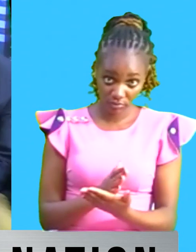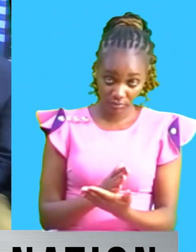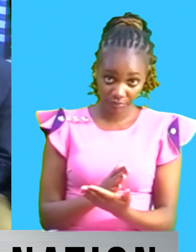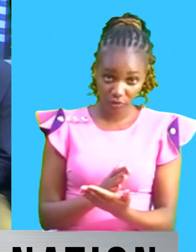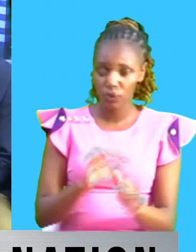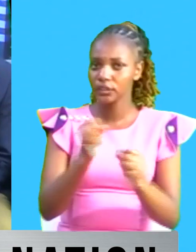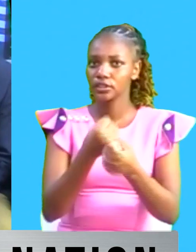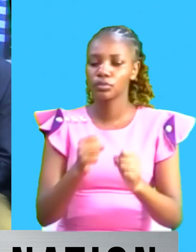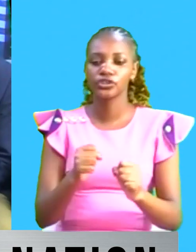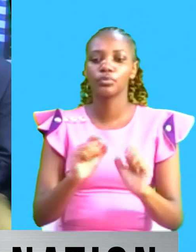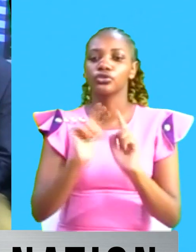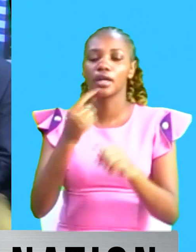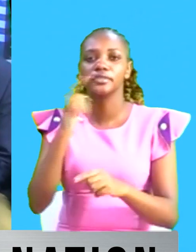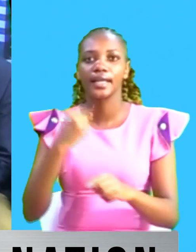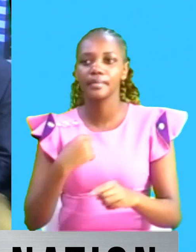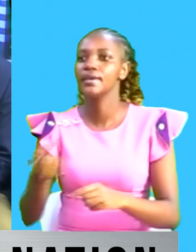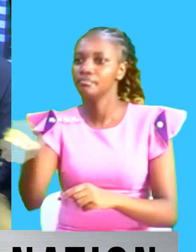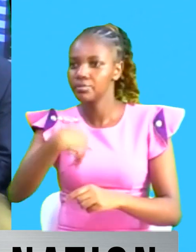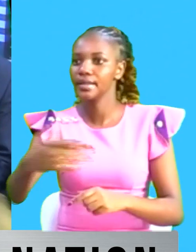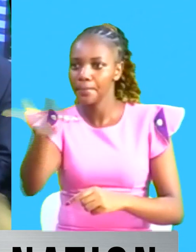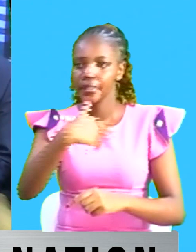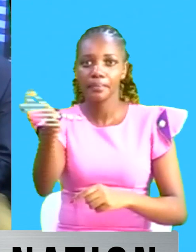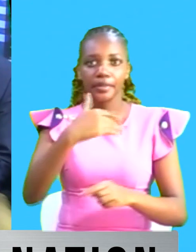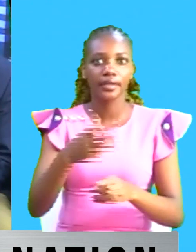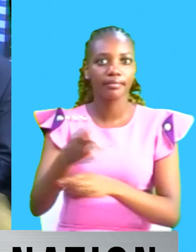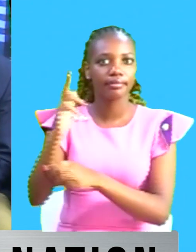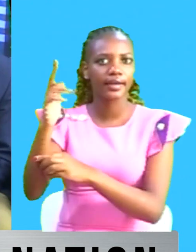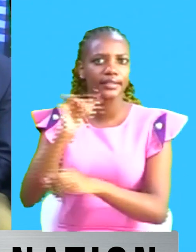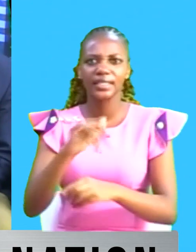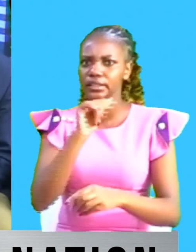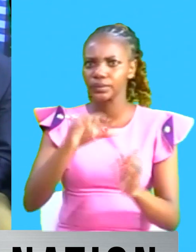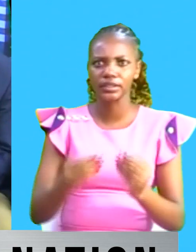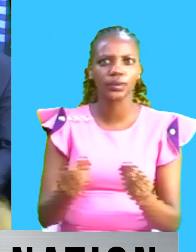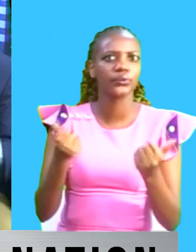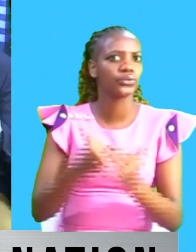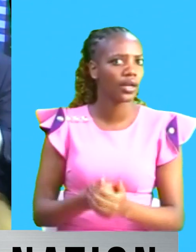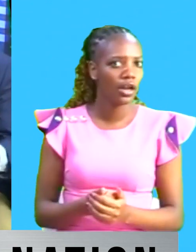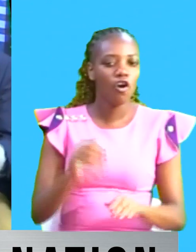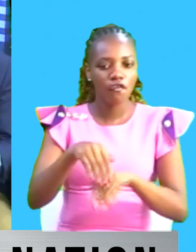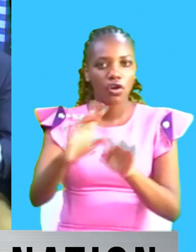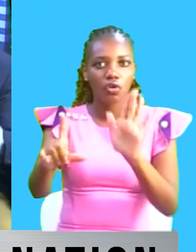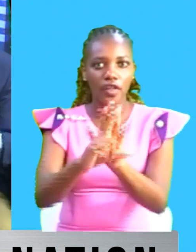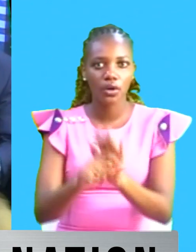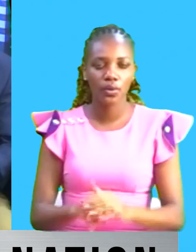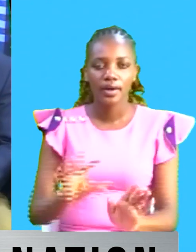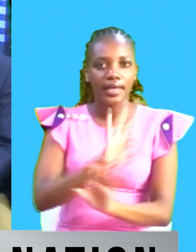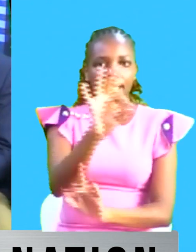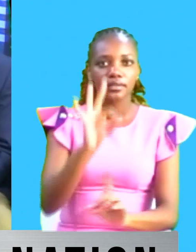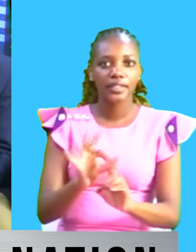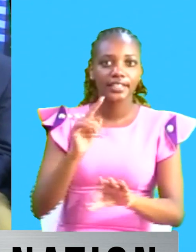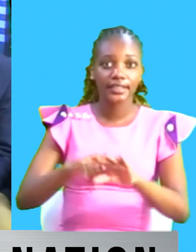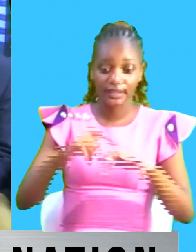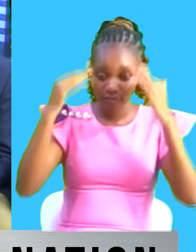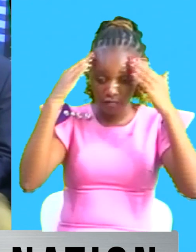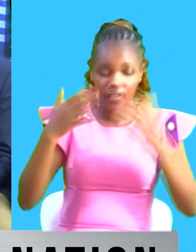and come and say that give me those firearms. That is not going to be pleasable, and especially when you are dealing with the